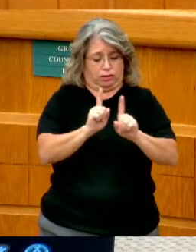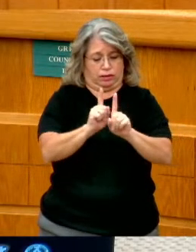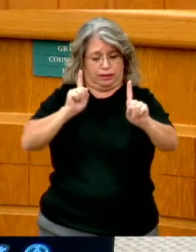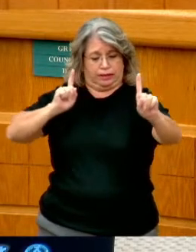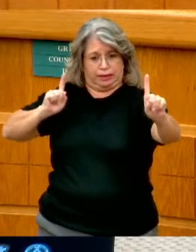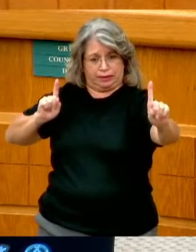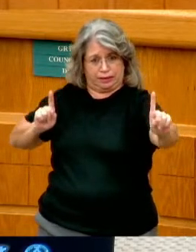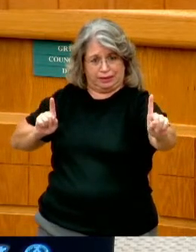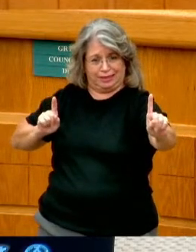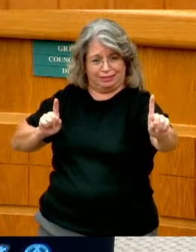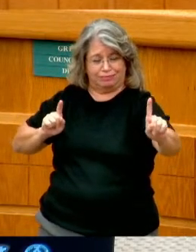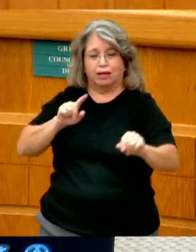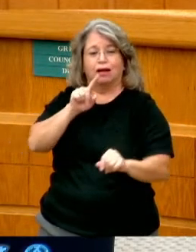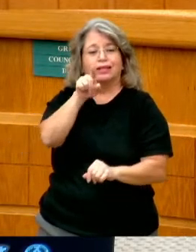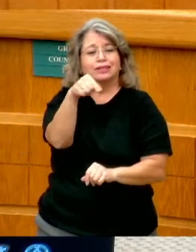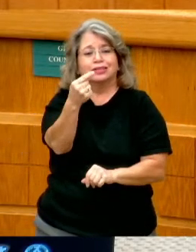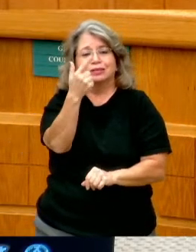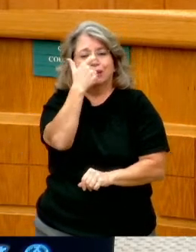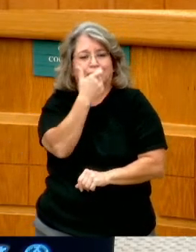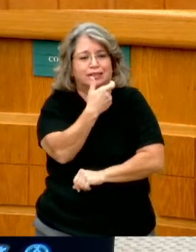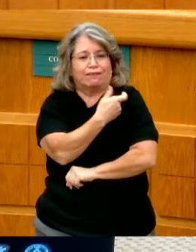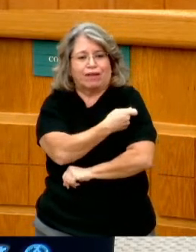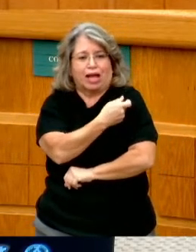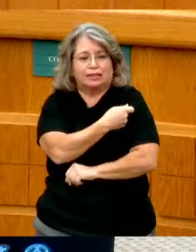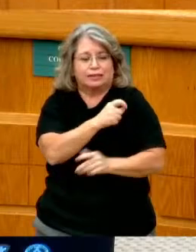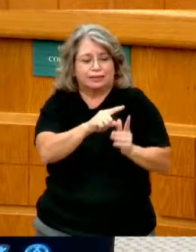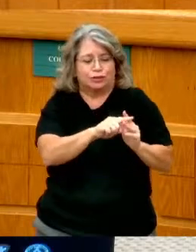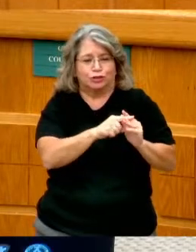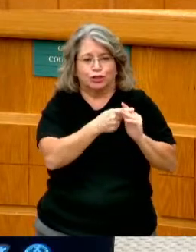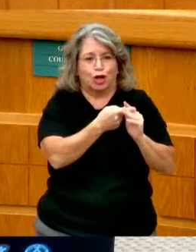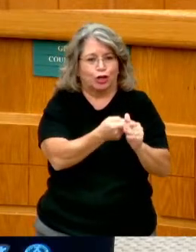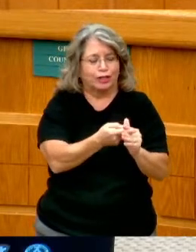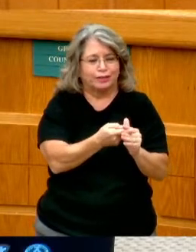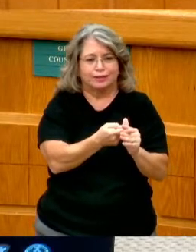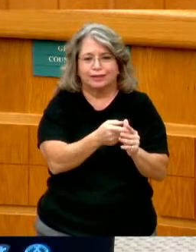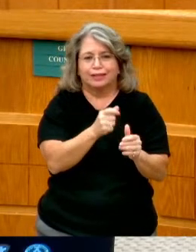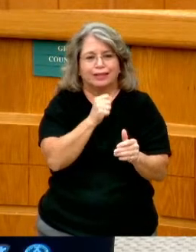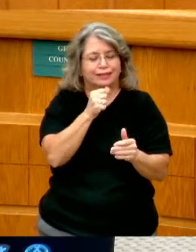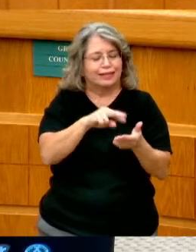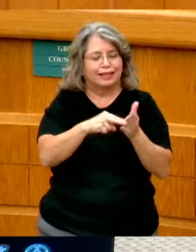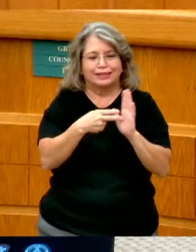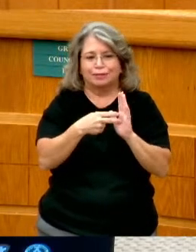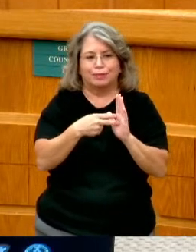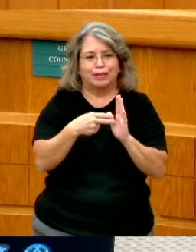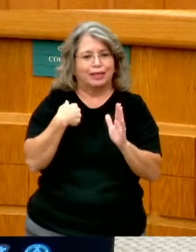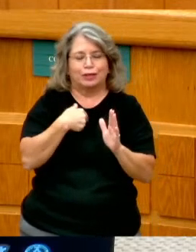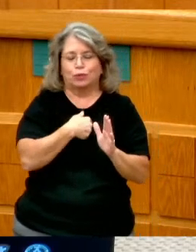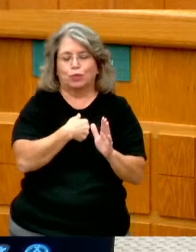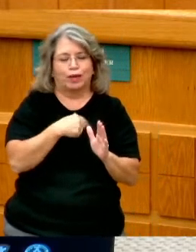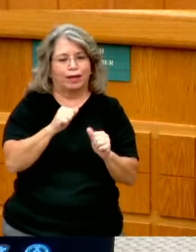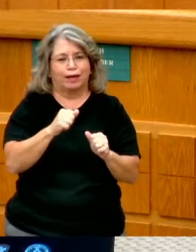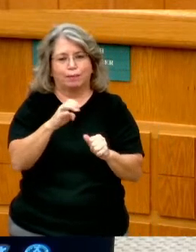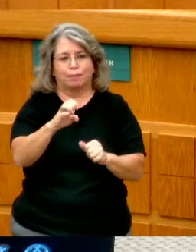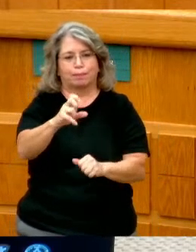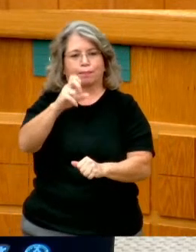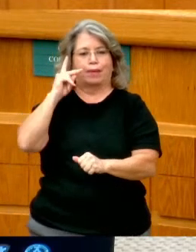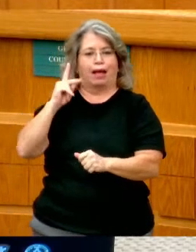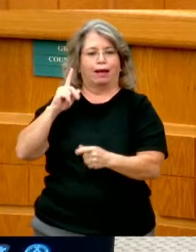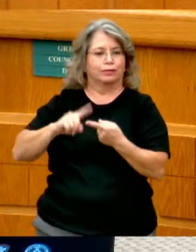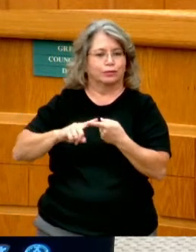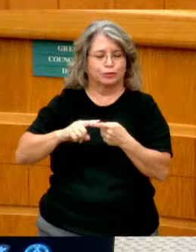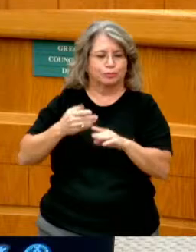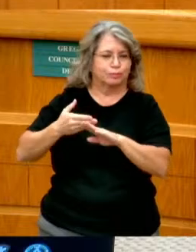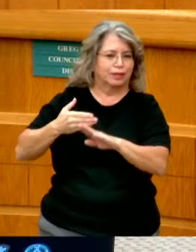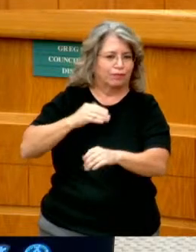our community doesn't mean we are in the pre-pandemic phase of our lives. We are far from that point. In some